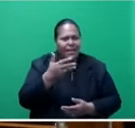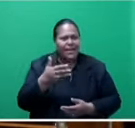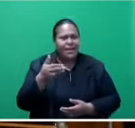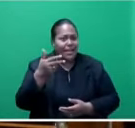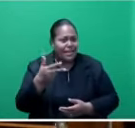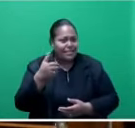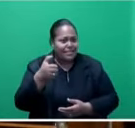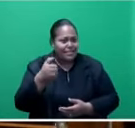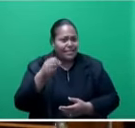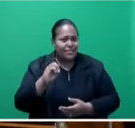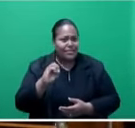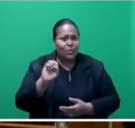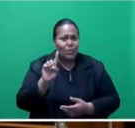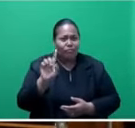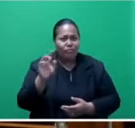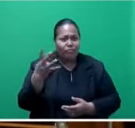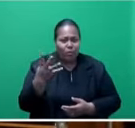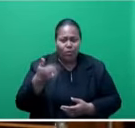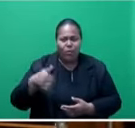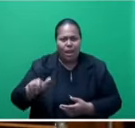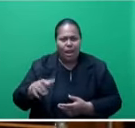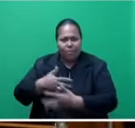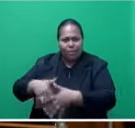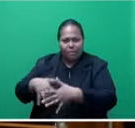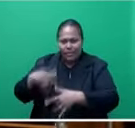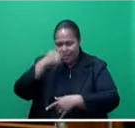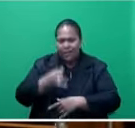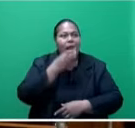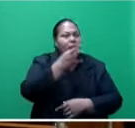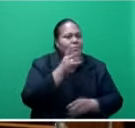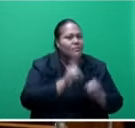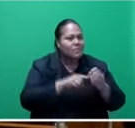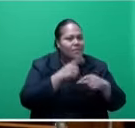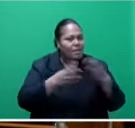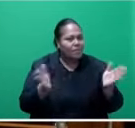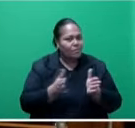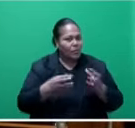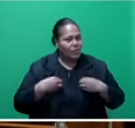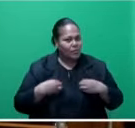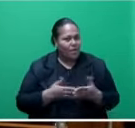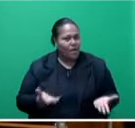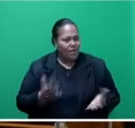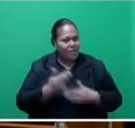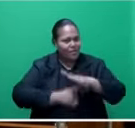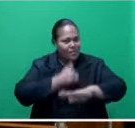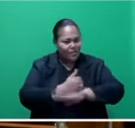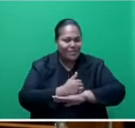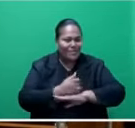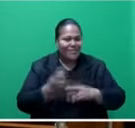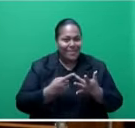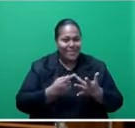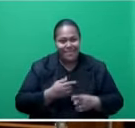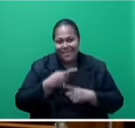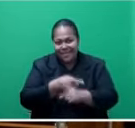998-6014, to allow the public access MSME-related information and advice. In addition, the business-related guide is